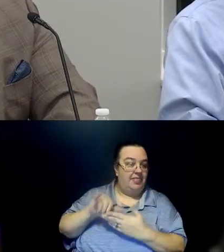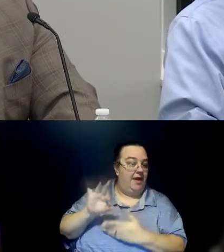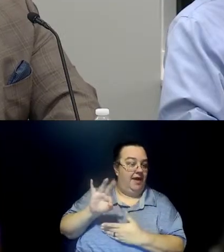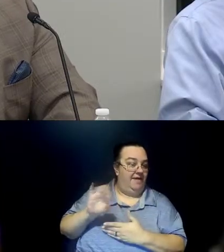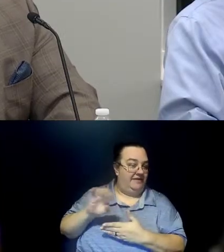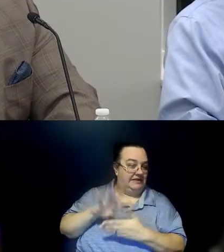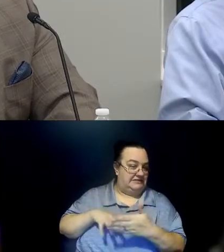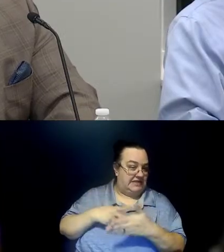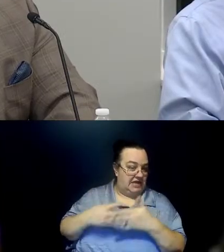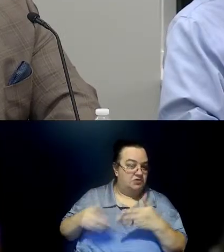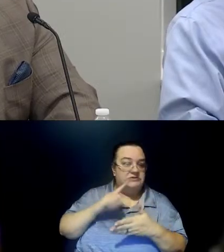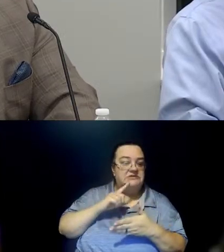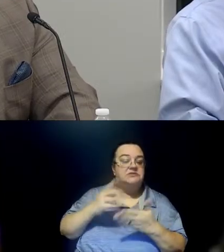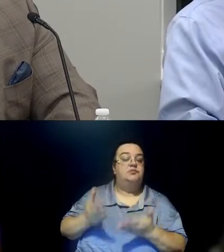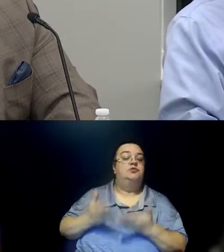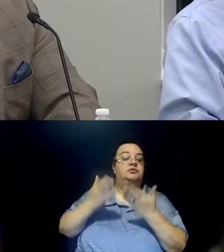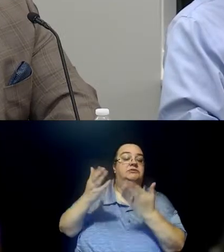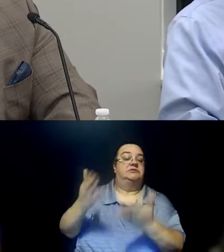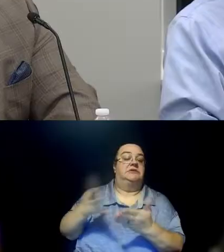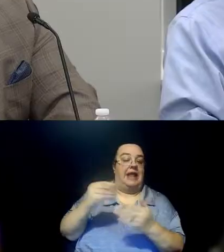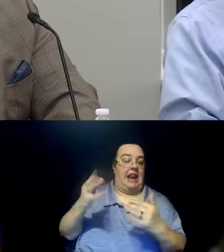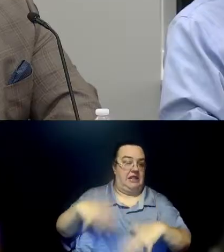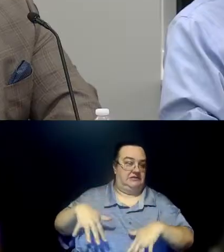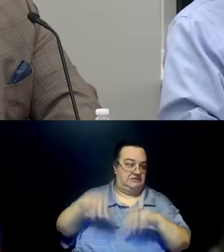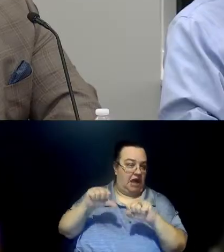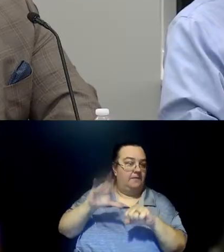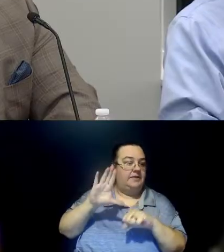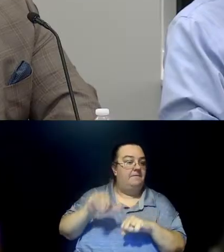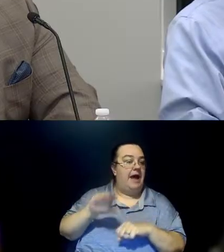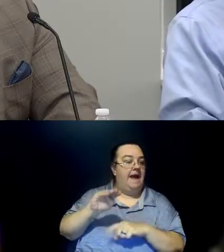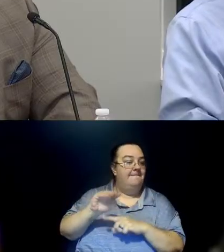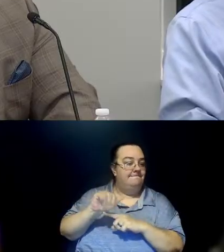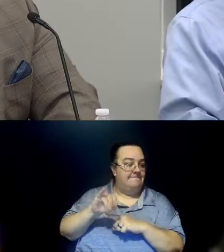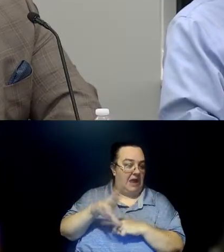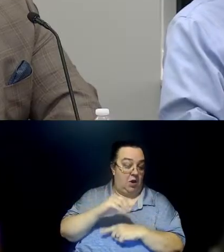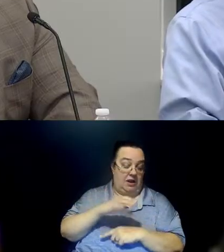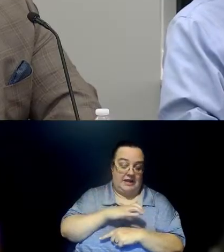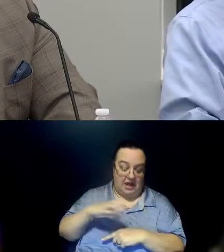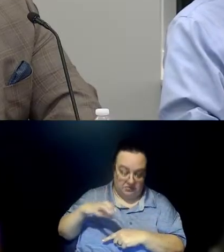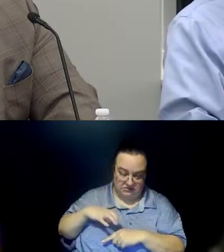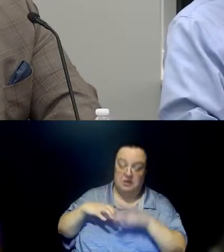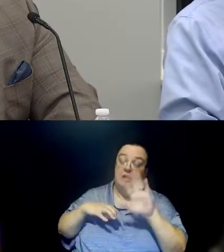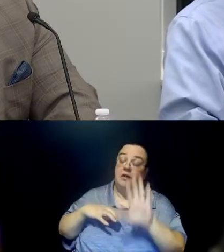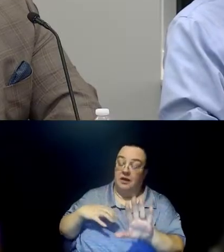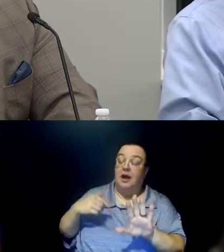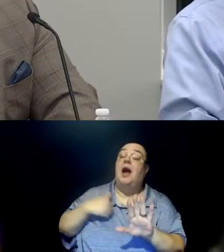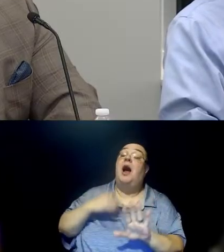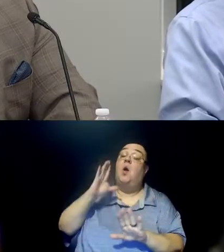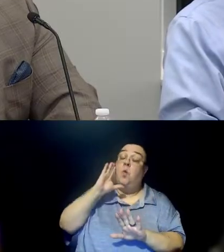is presented and adopted by the mayor and council. I will say this. I